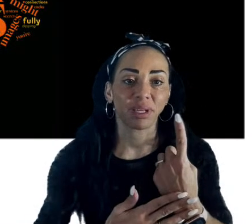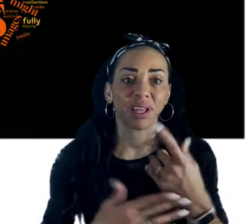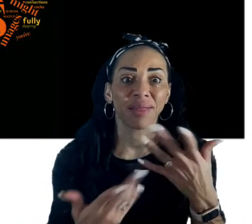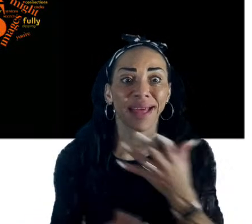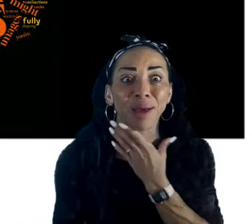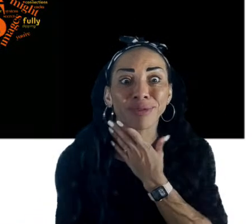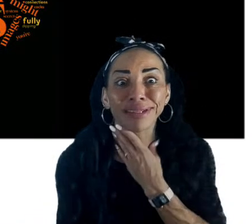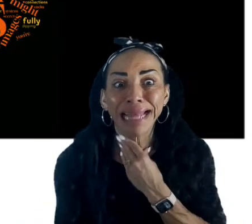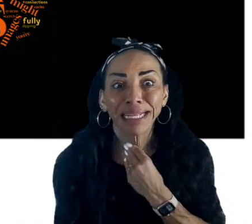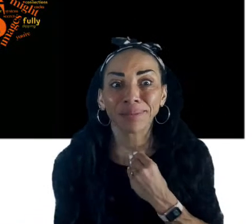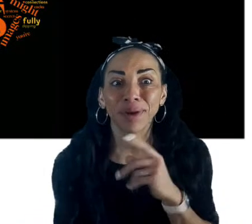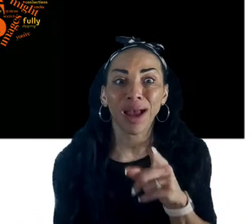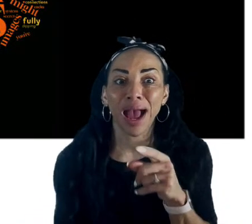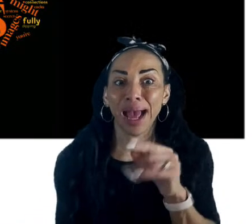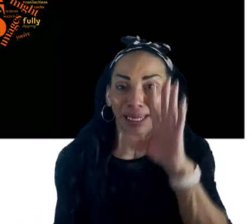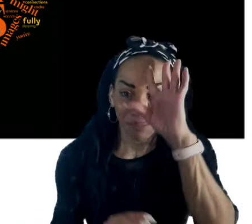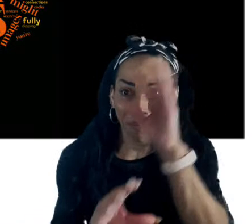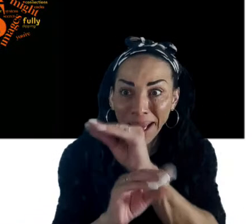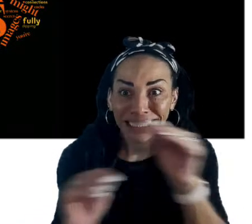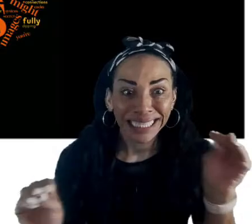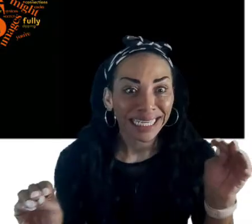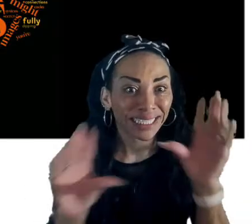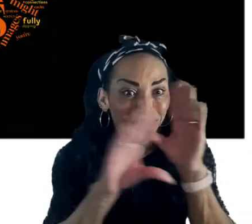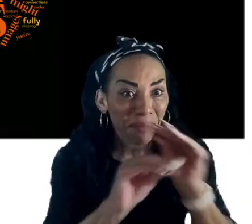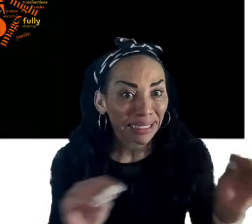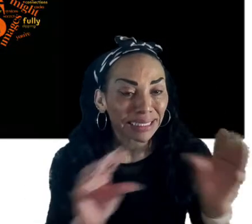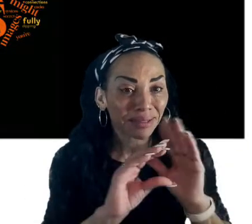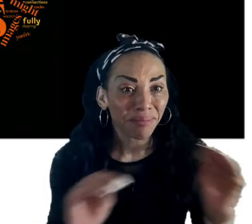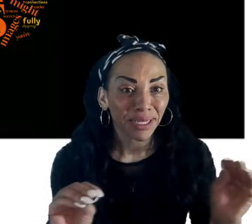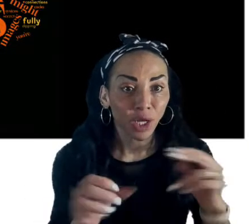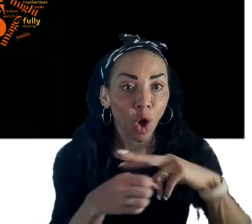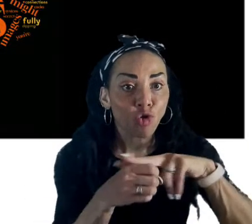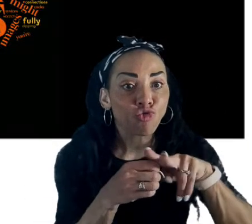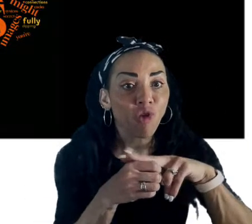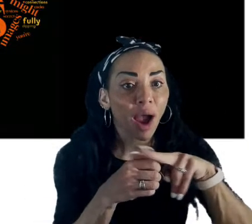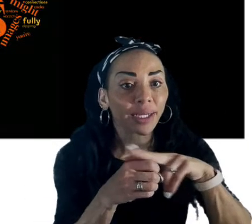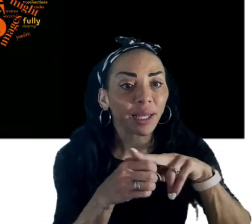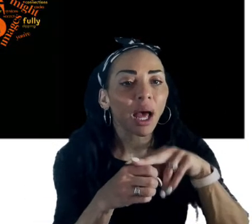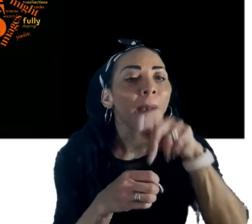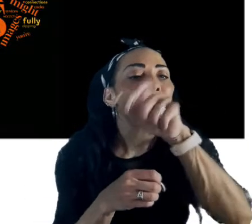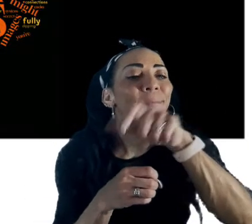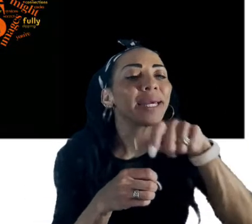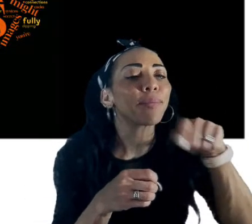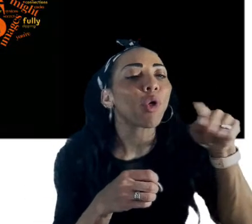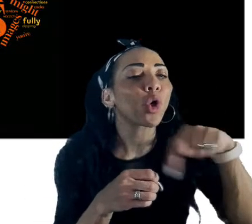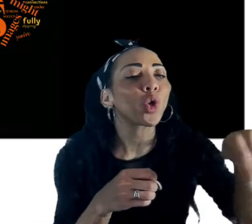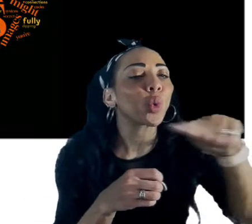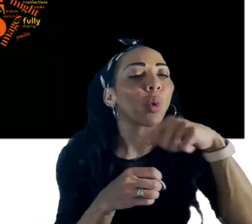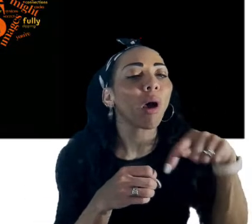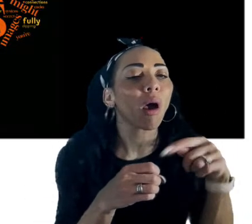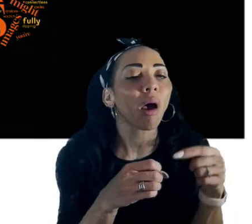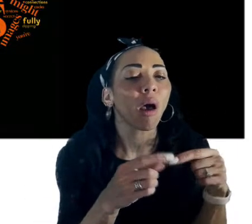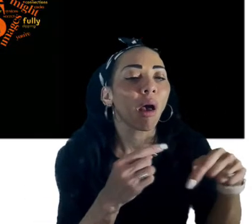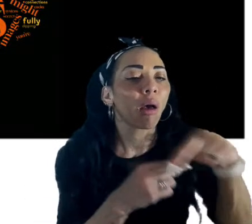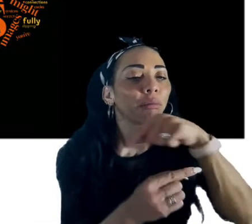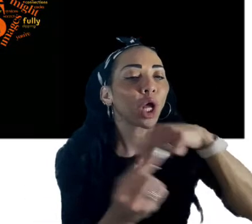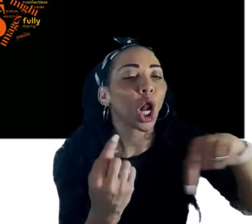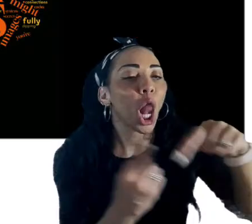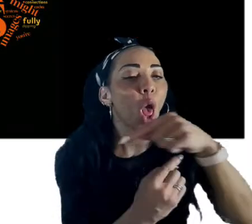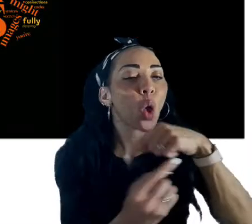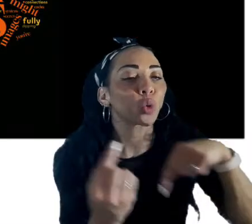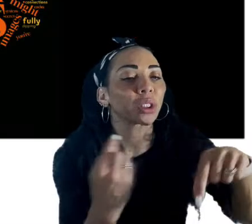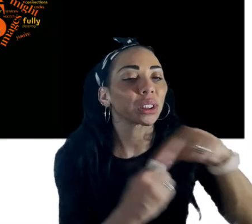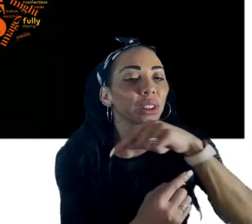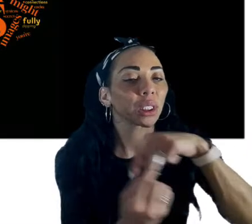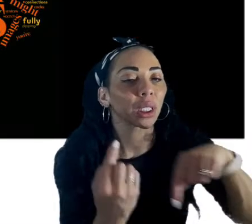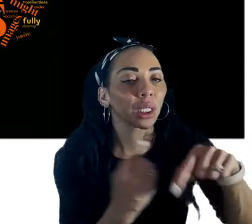on Grindr, the people that were most close to me, and I hadn't really bothered with that before because it